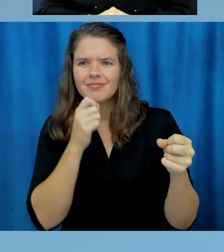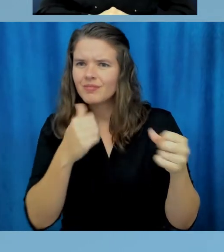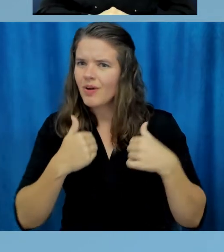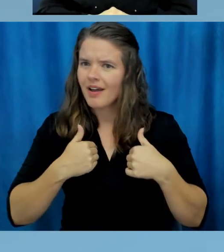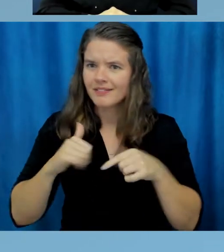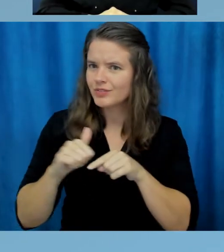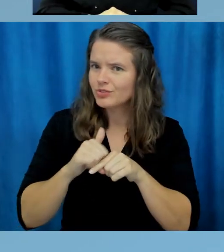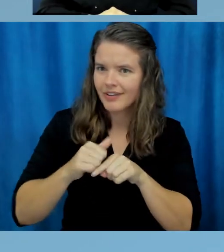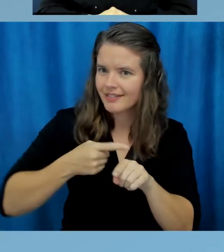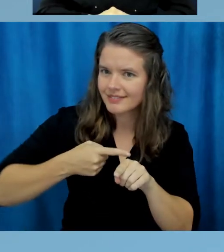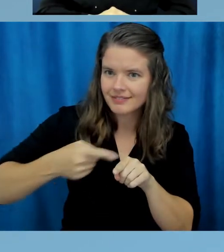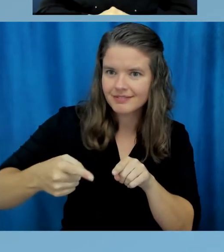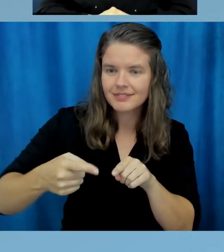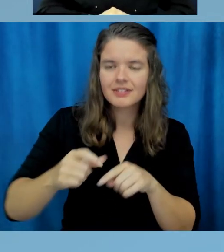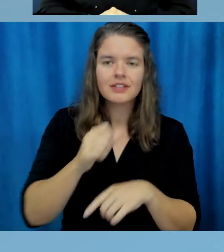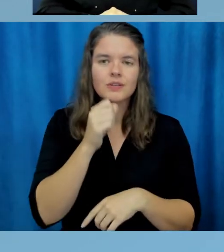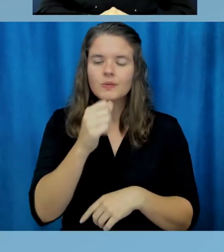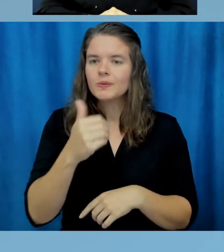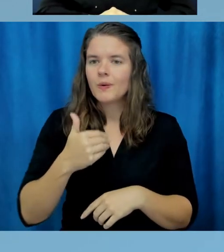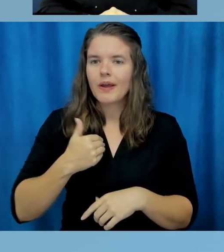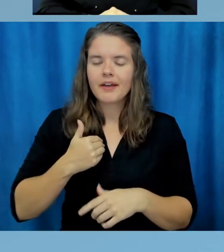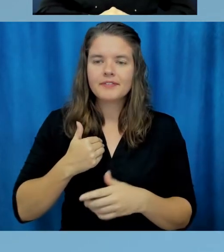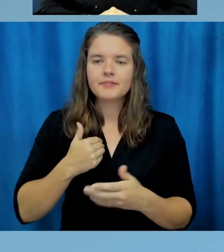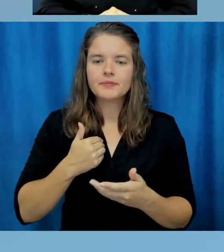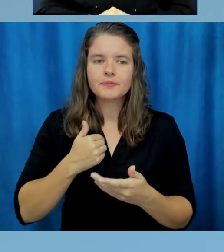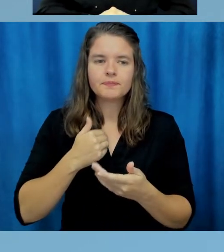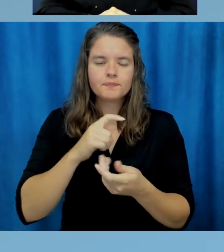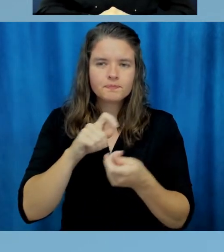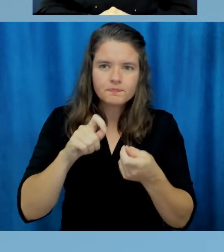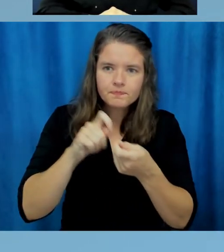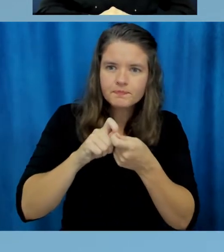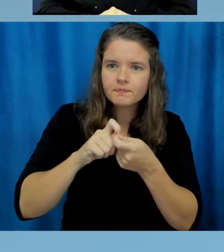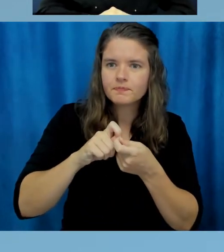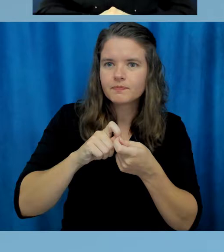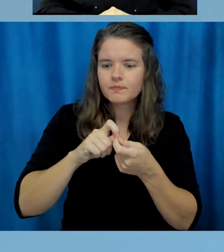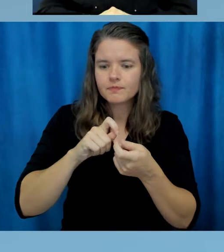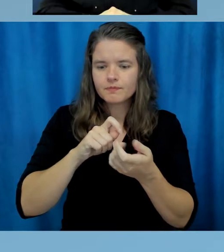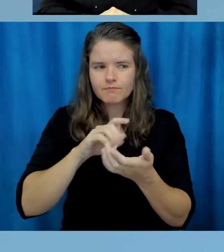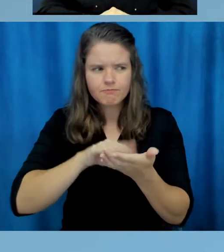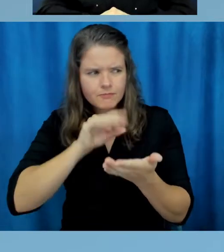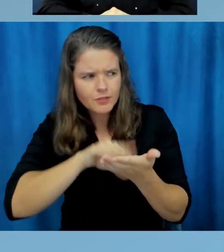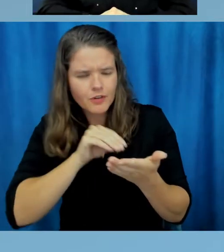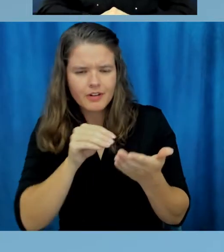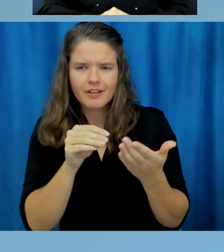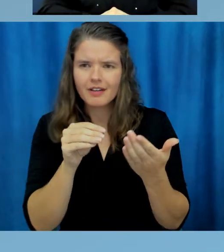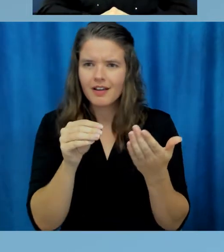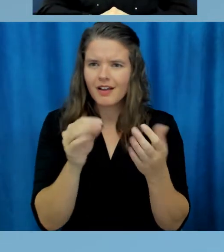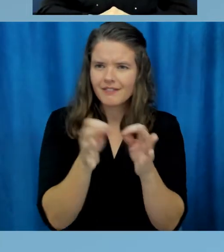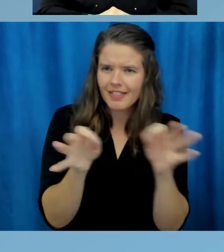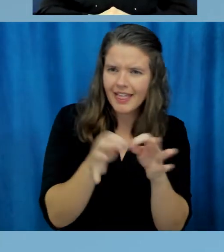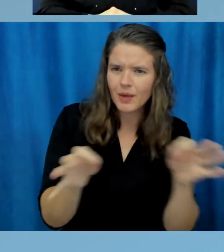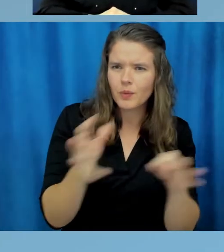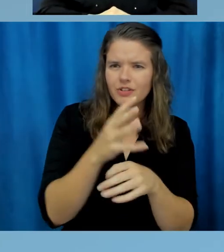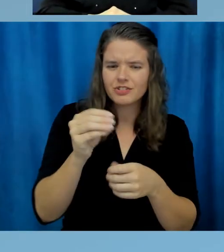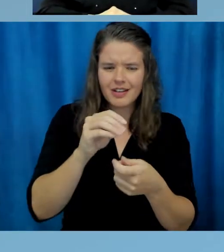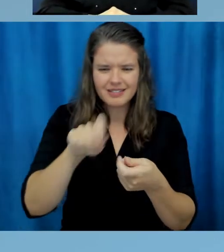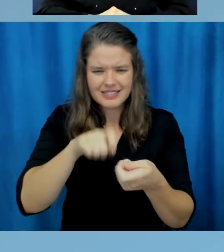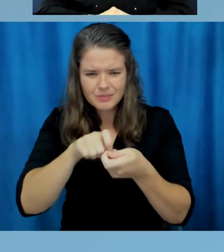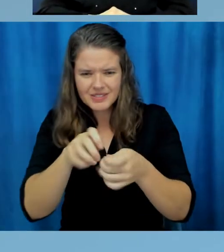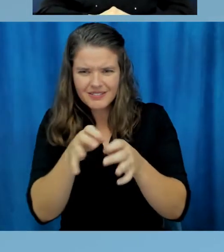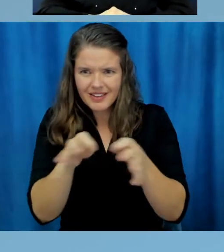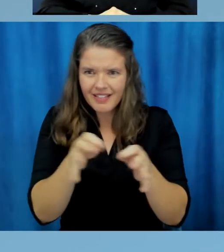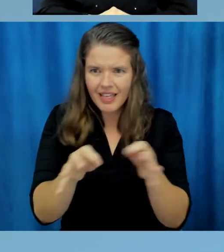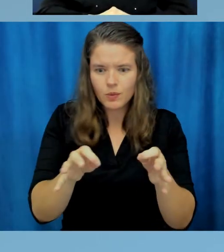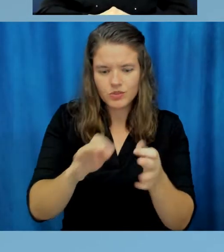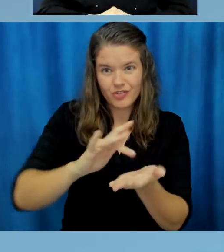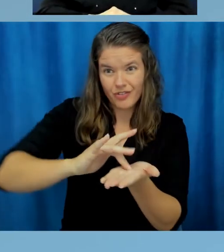the specific training or the specific learning of the language and the specific language it takes